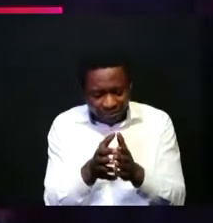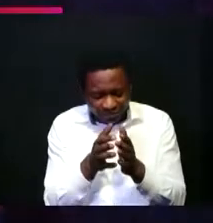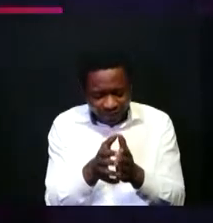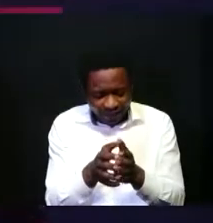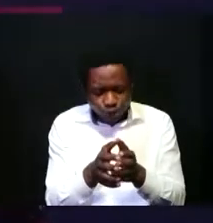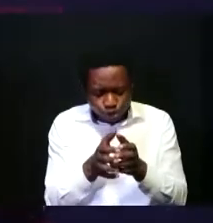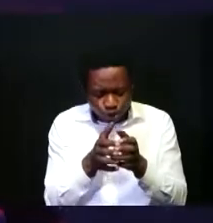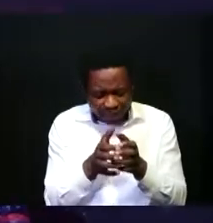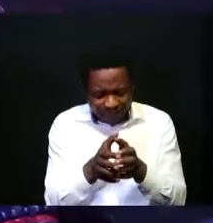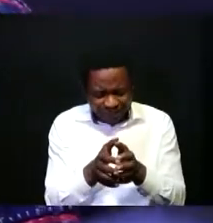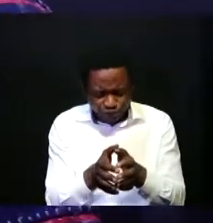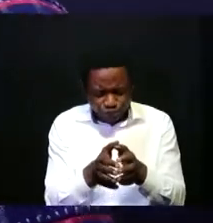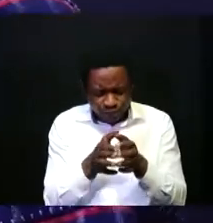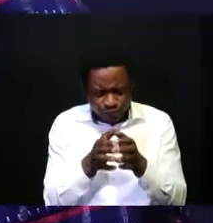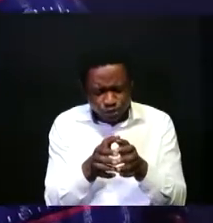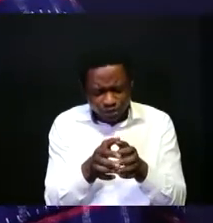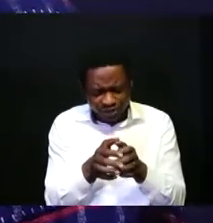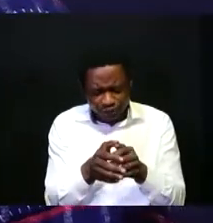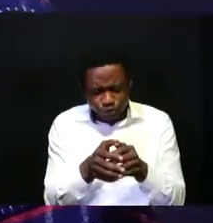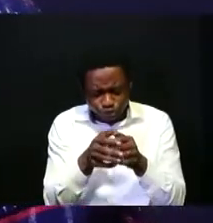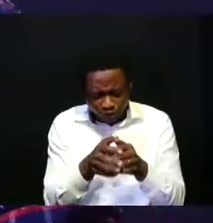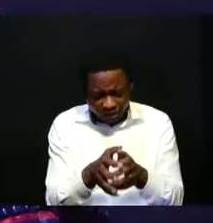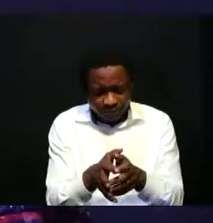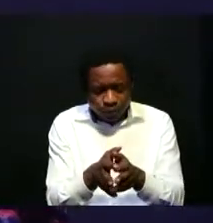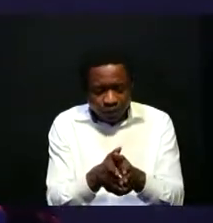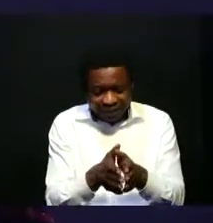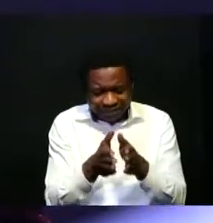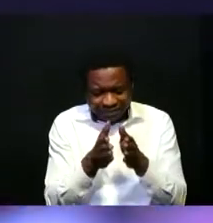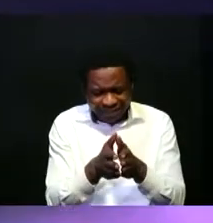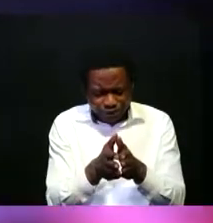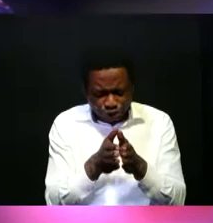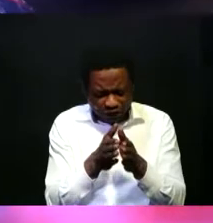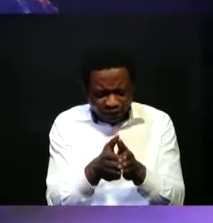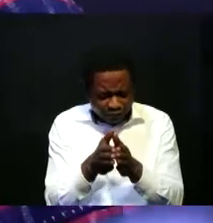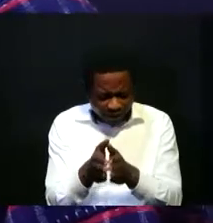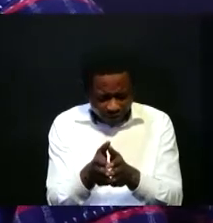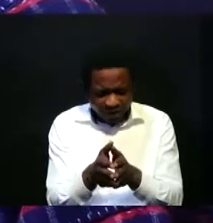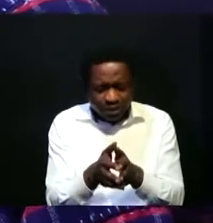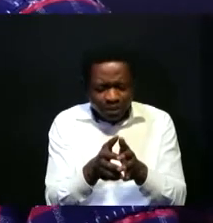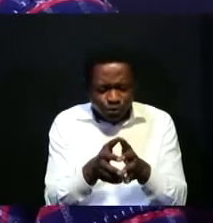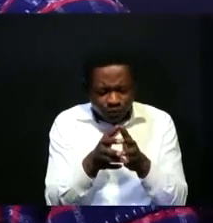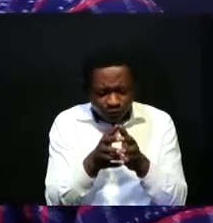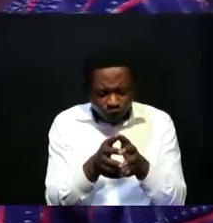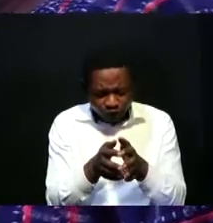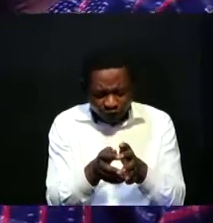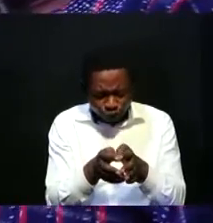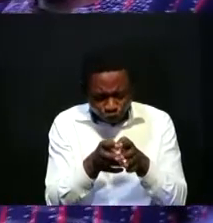God. Touch broken marriages, O God. Make a death,